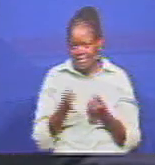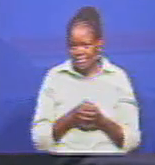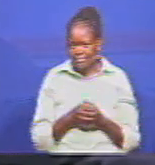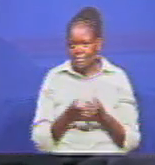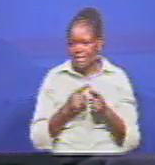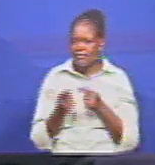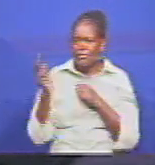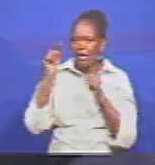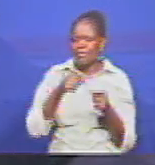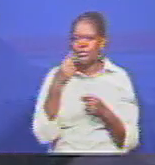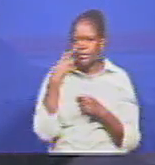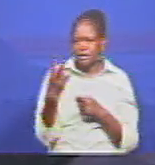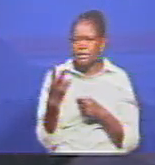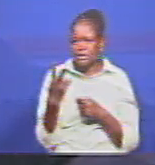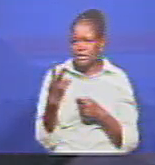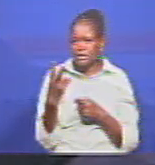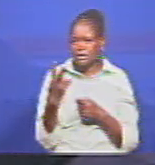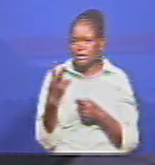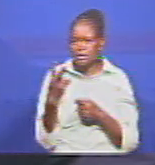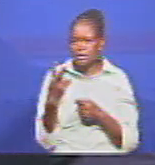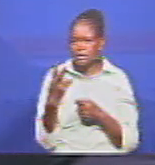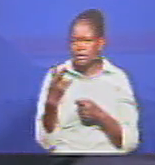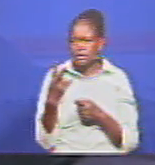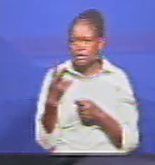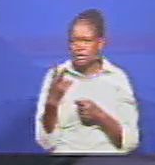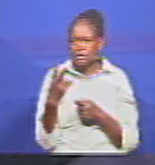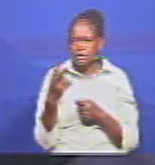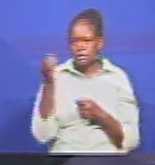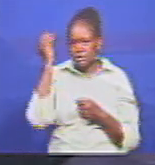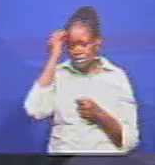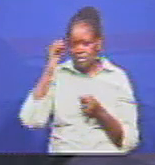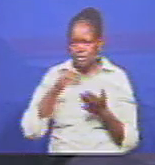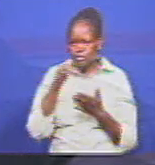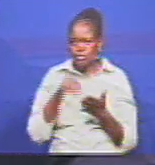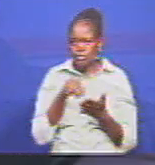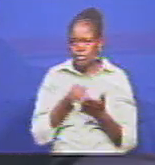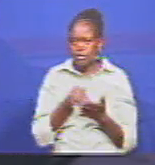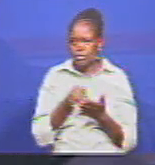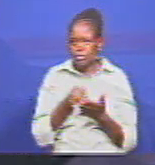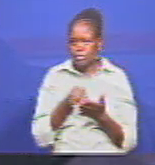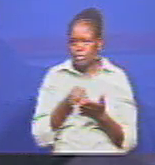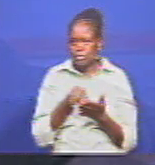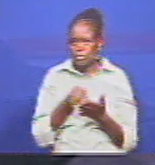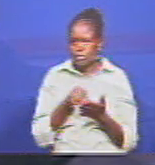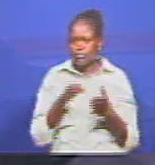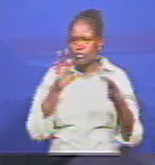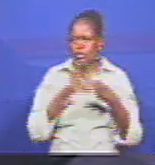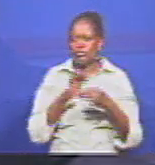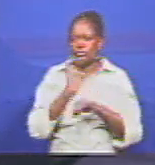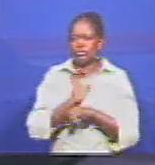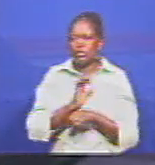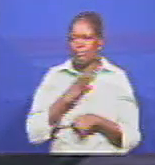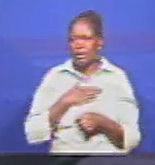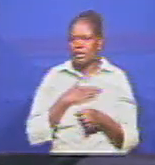come there, you will see the educational centers belonging to the Orthodox Church mm-hmm.